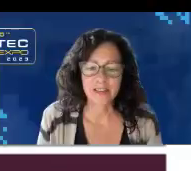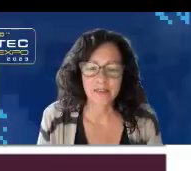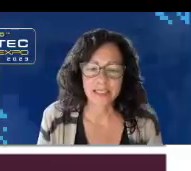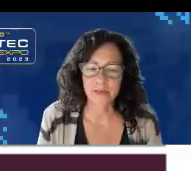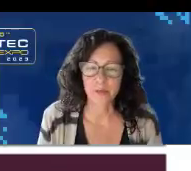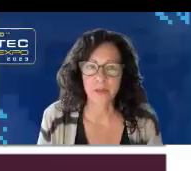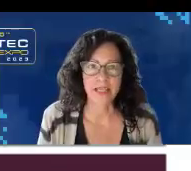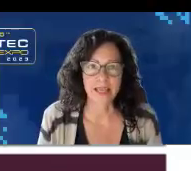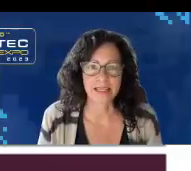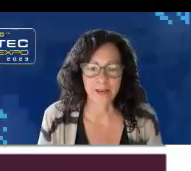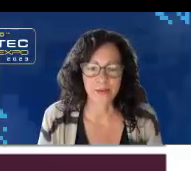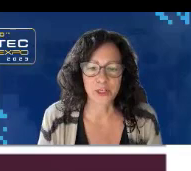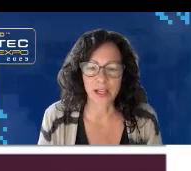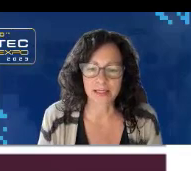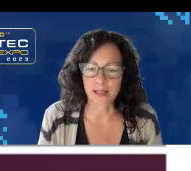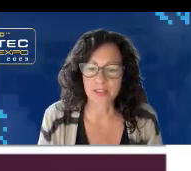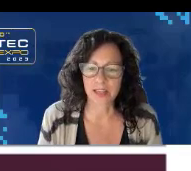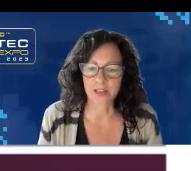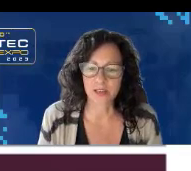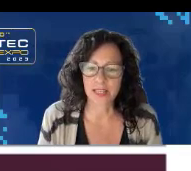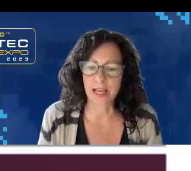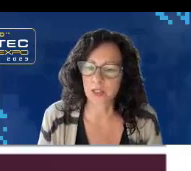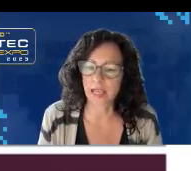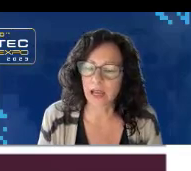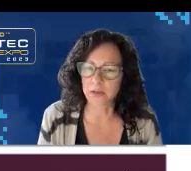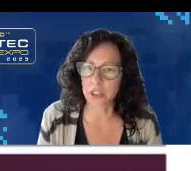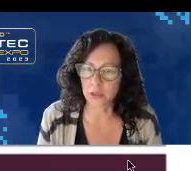And 77%.